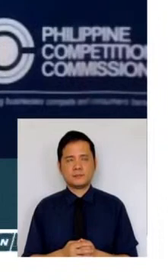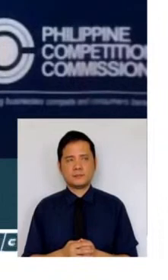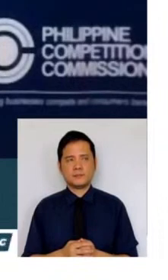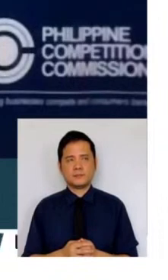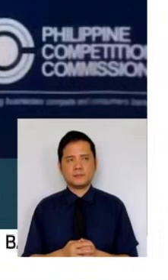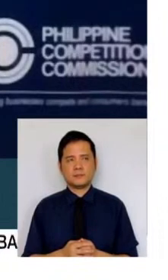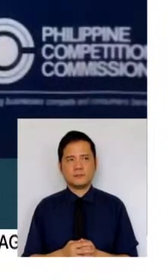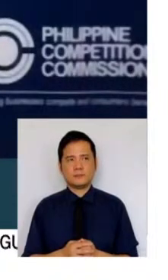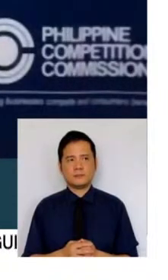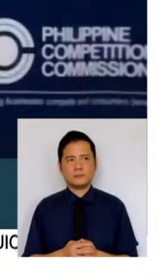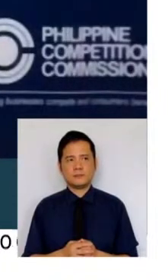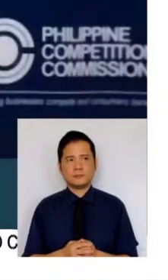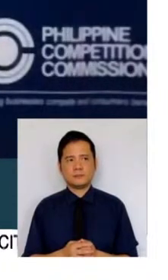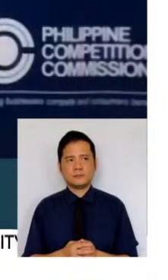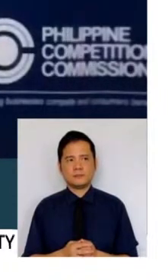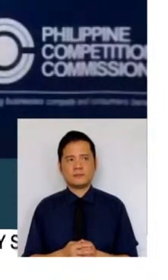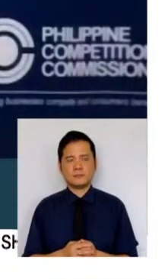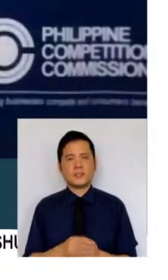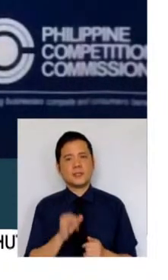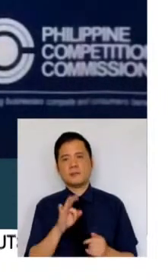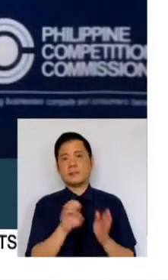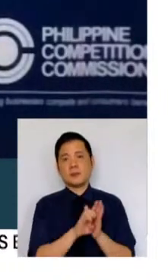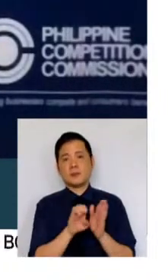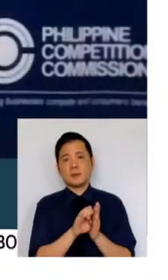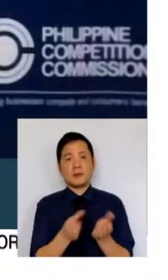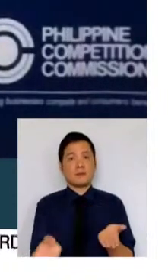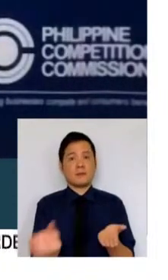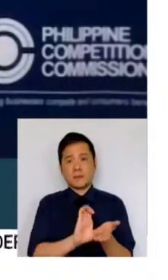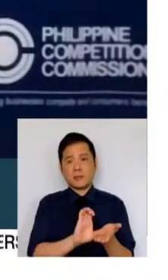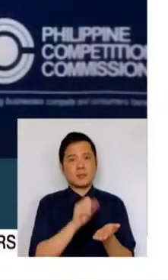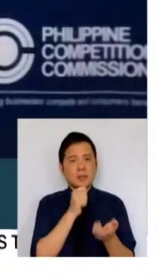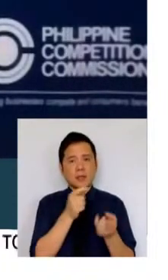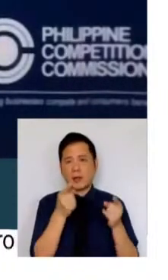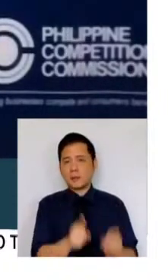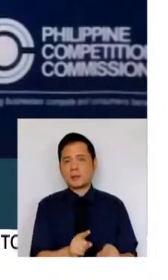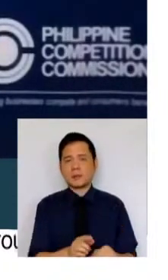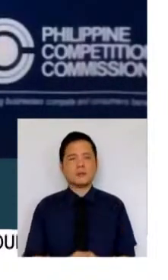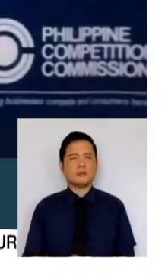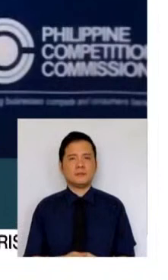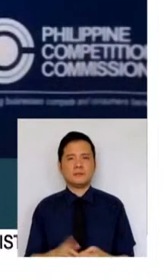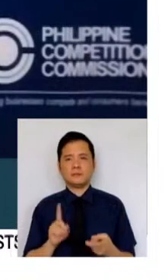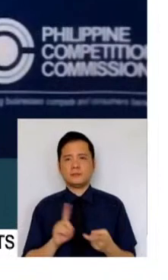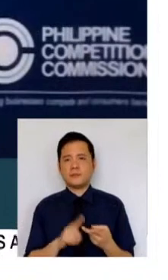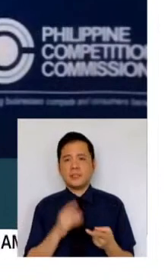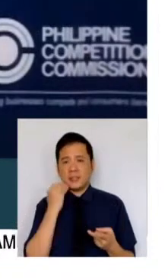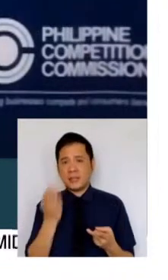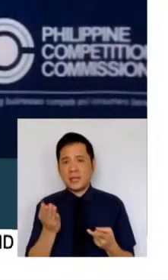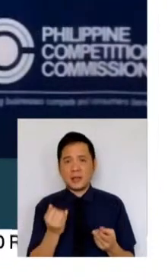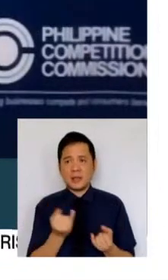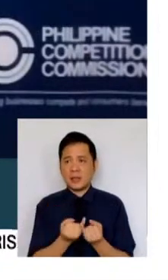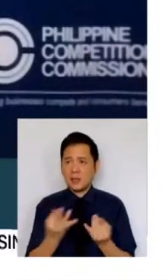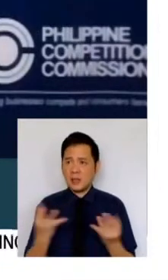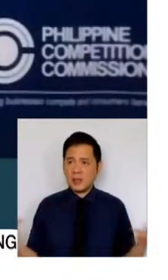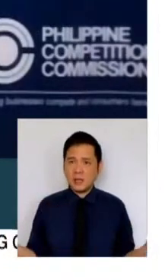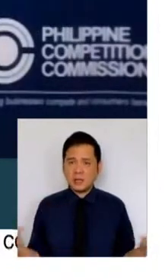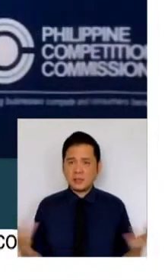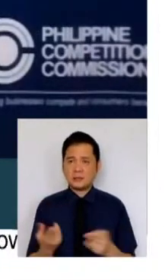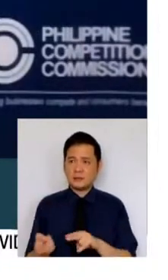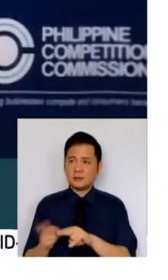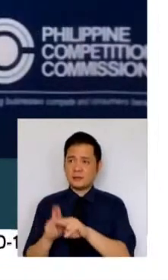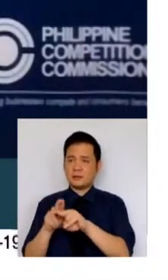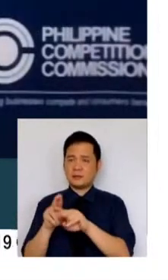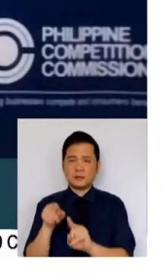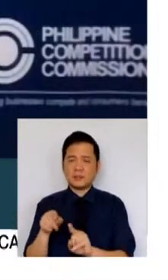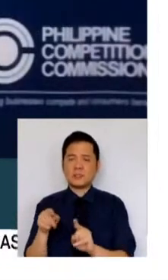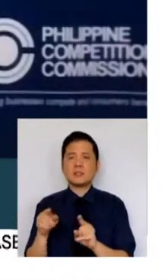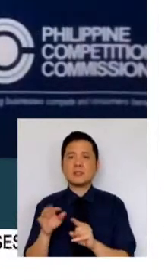investment that did not take place, the debt that have accumulated, particularly among smaller medium